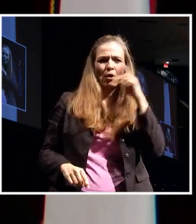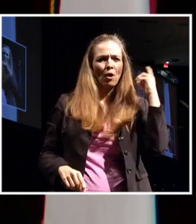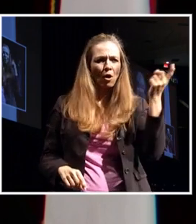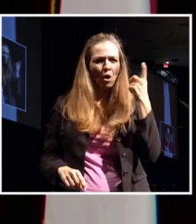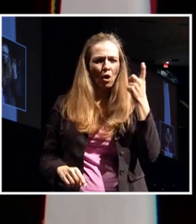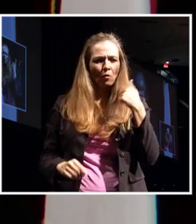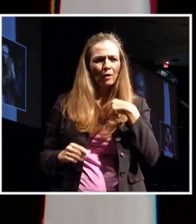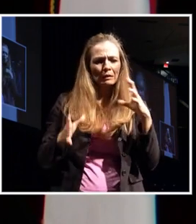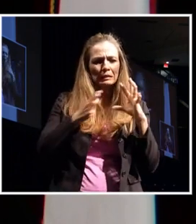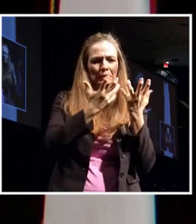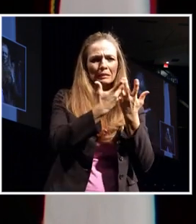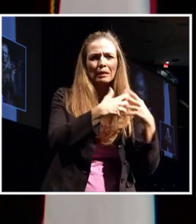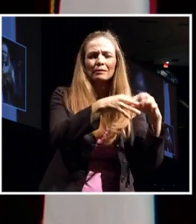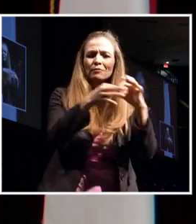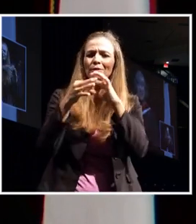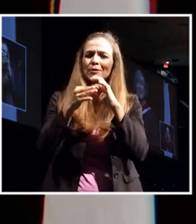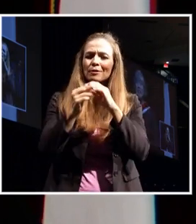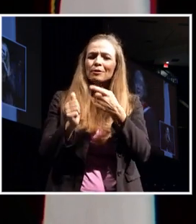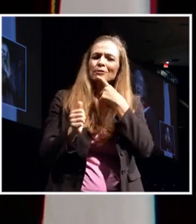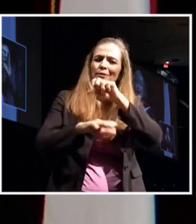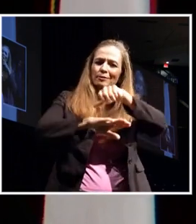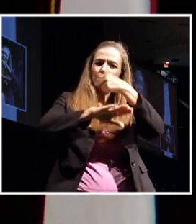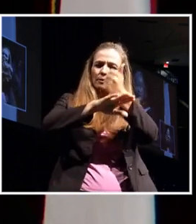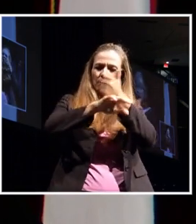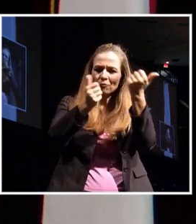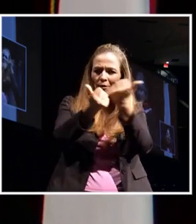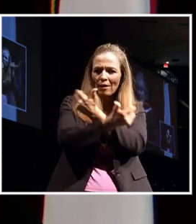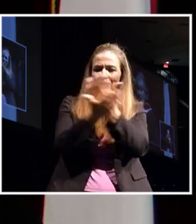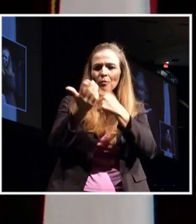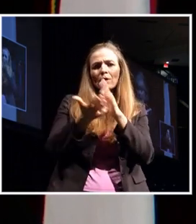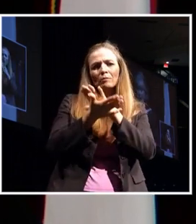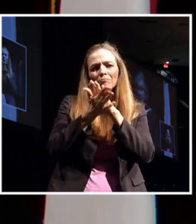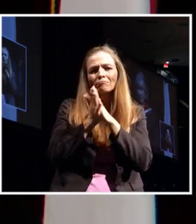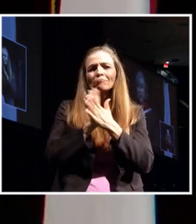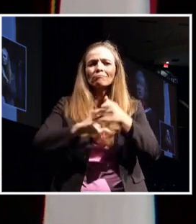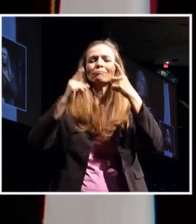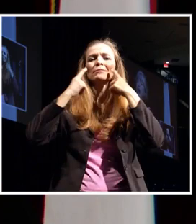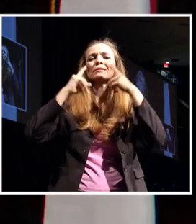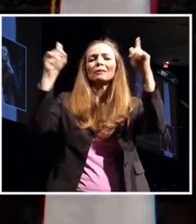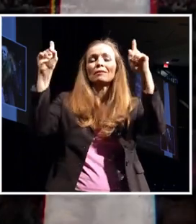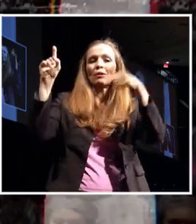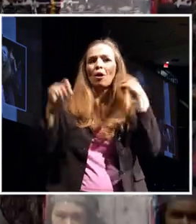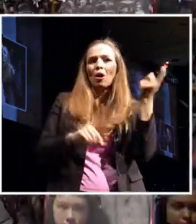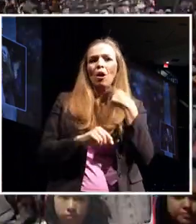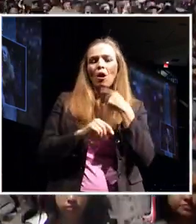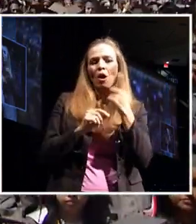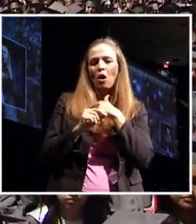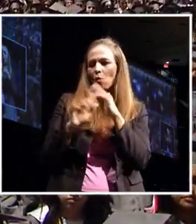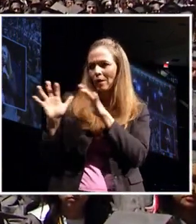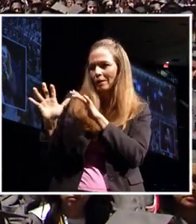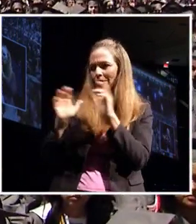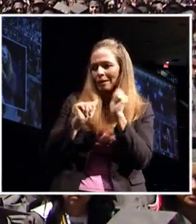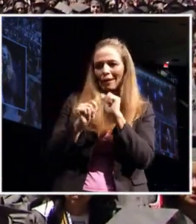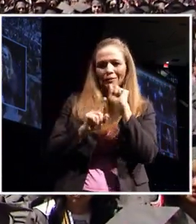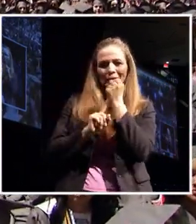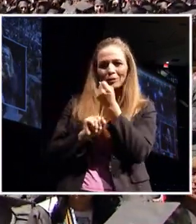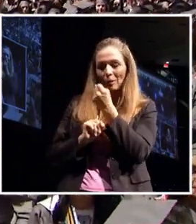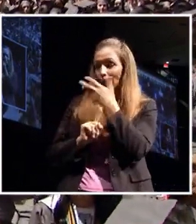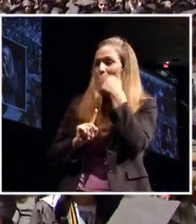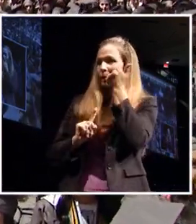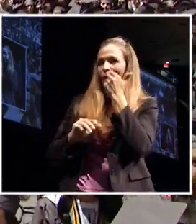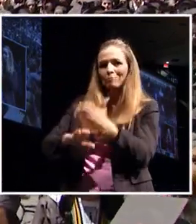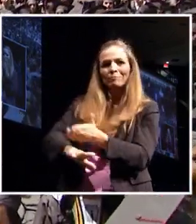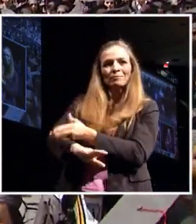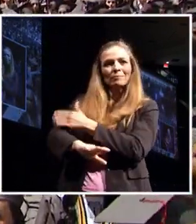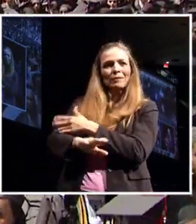always ties everything together, and she sets up for everyone to be successful. She always leaves the situation better than she finds